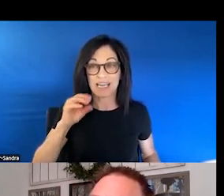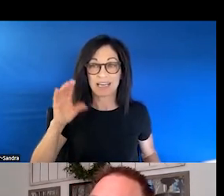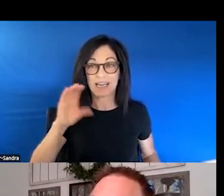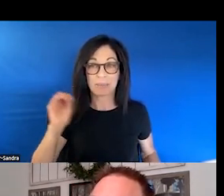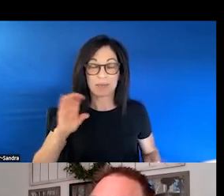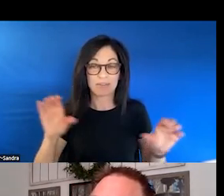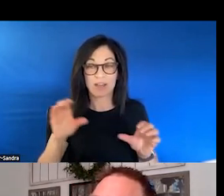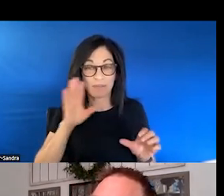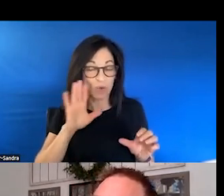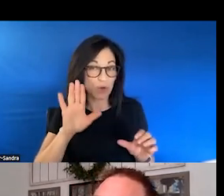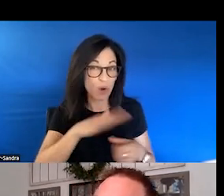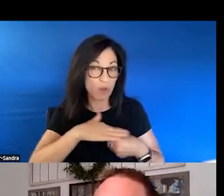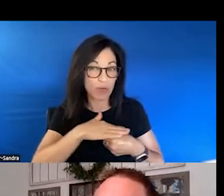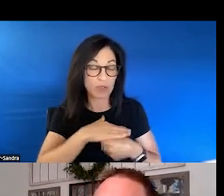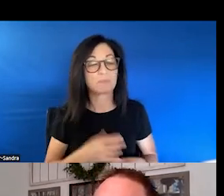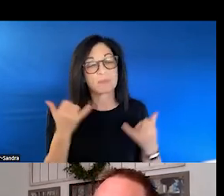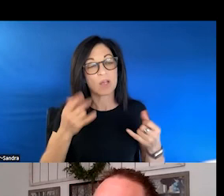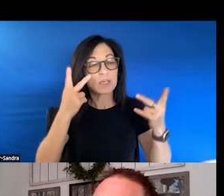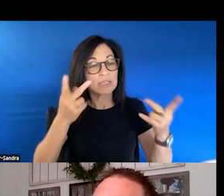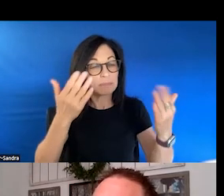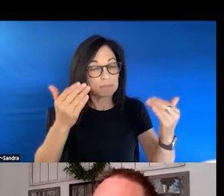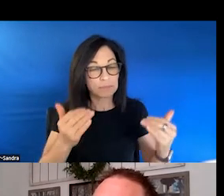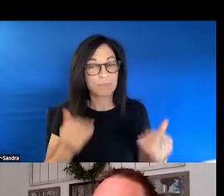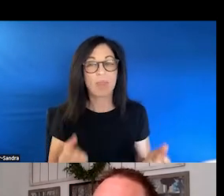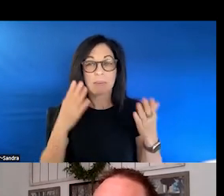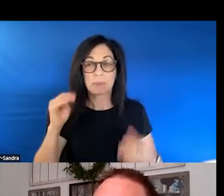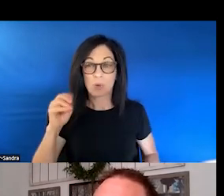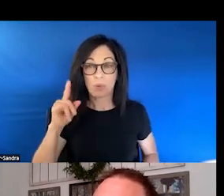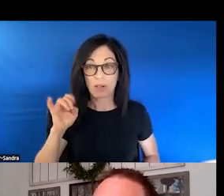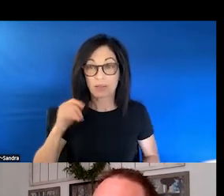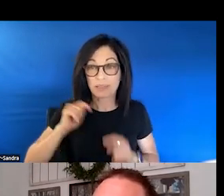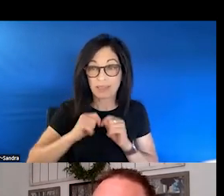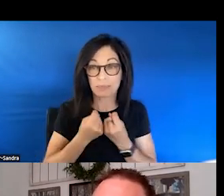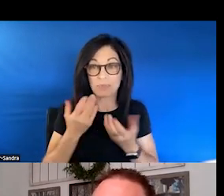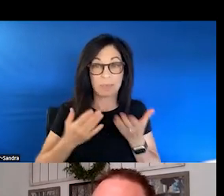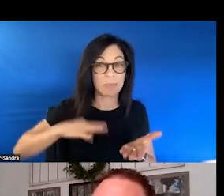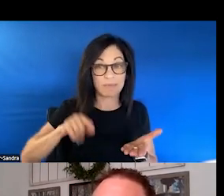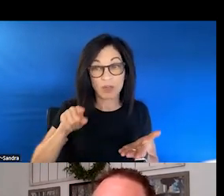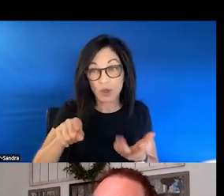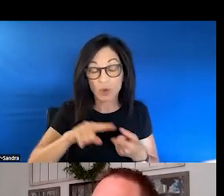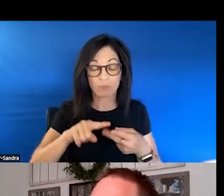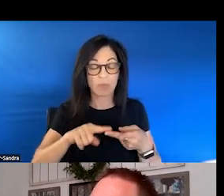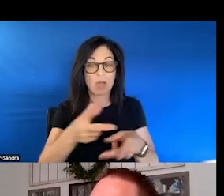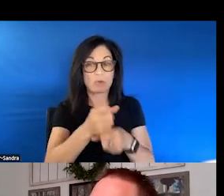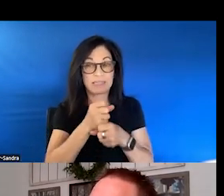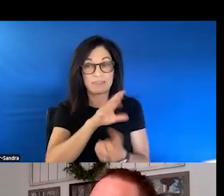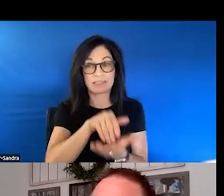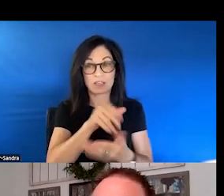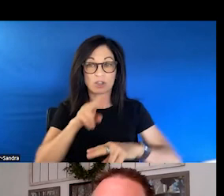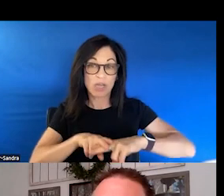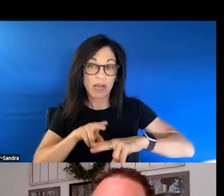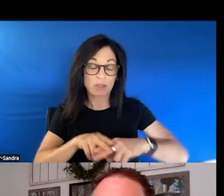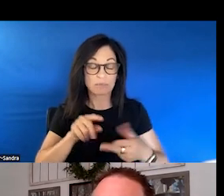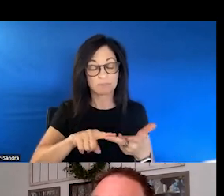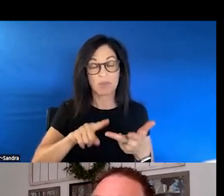go through, as you see, and you have projections on how many mobile teams might benefit you, receiving center chairs, short-term beds,